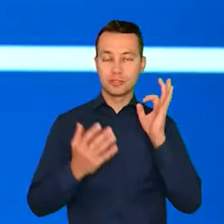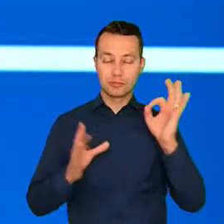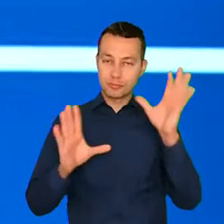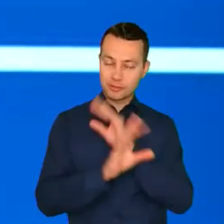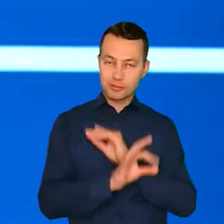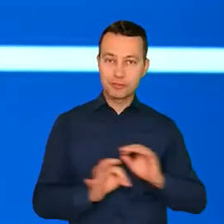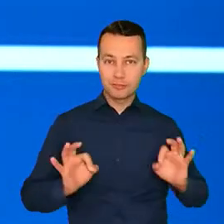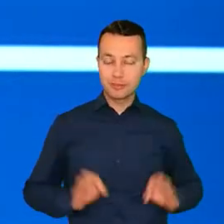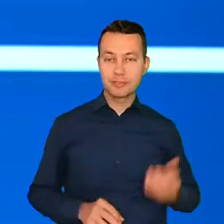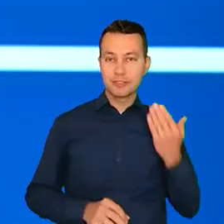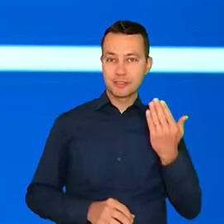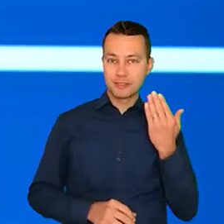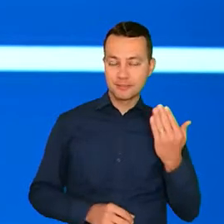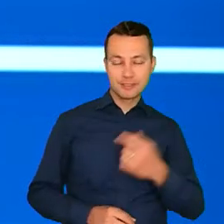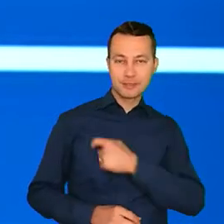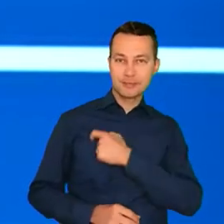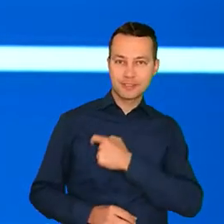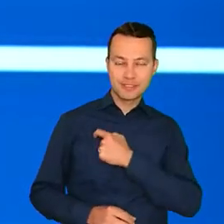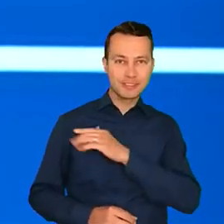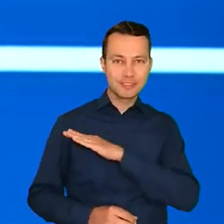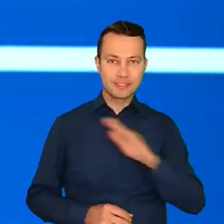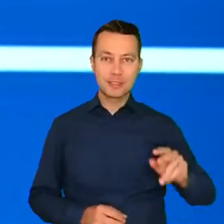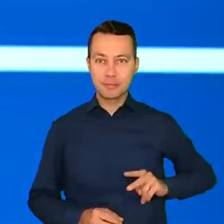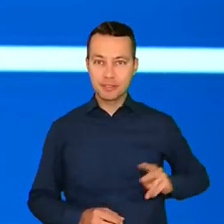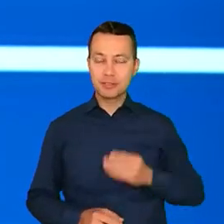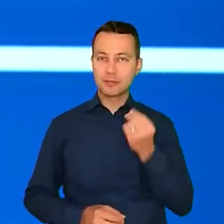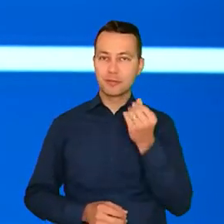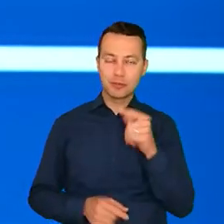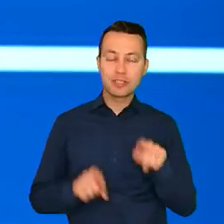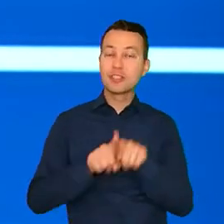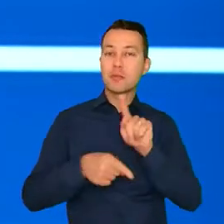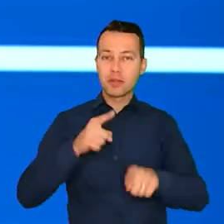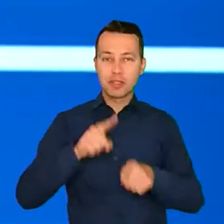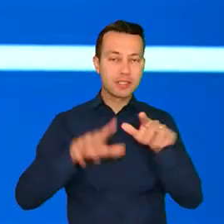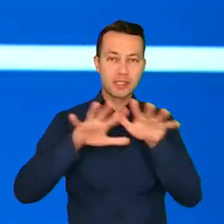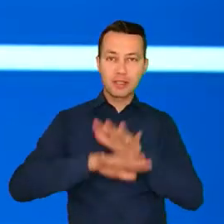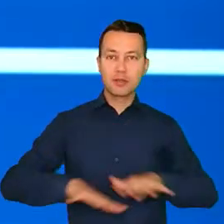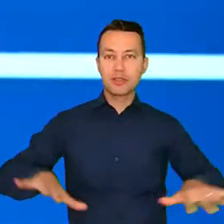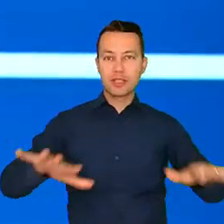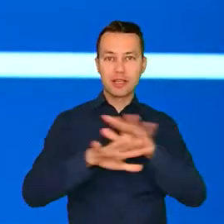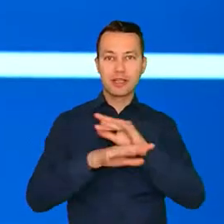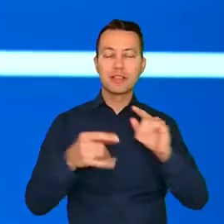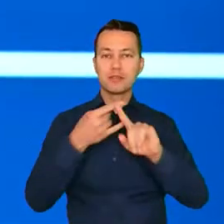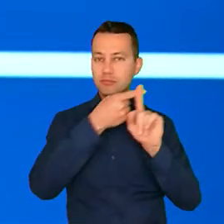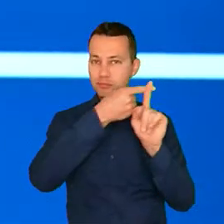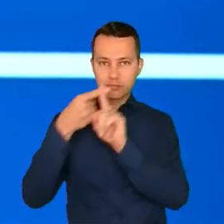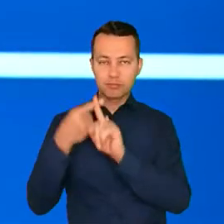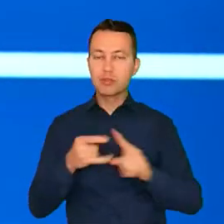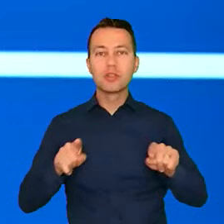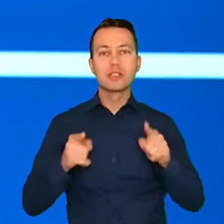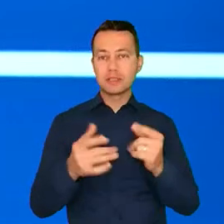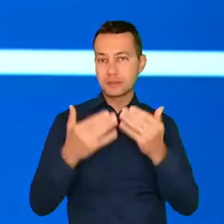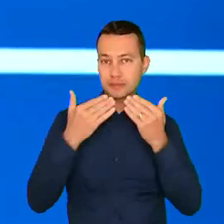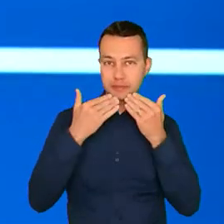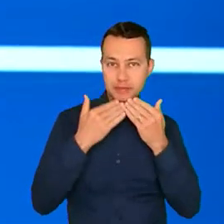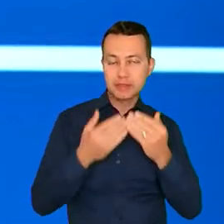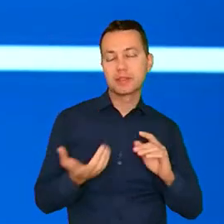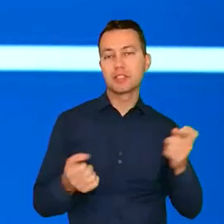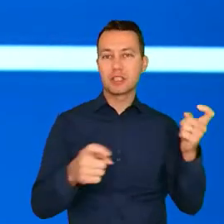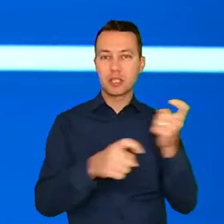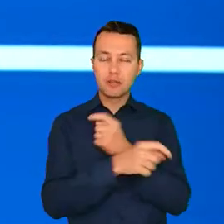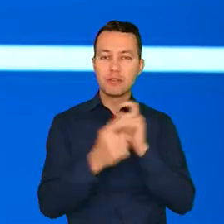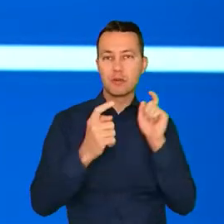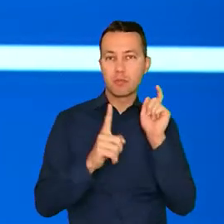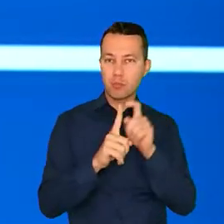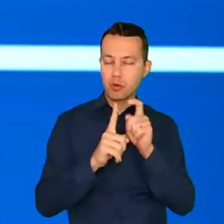Good morning, ladies and gentlemen. We would like to welcome you to the Ministry of Funds and Regional Policy, to the webinar that was organized